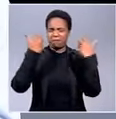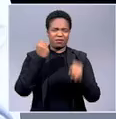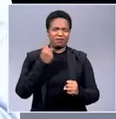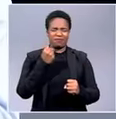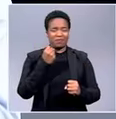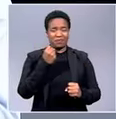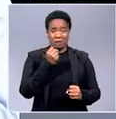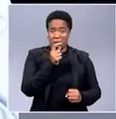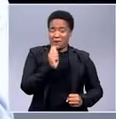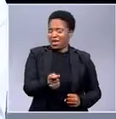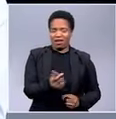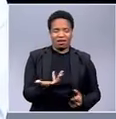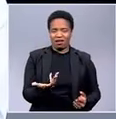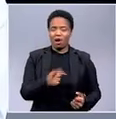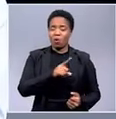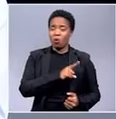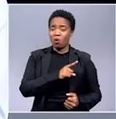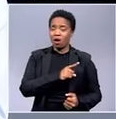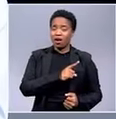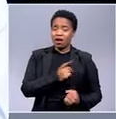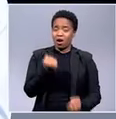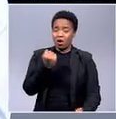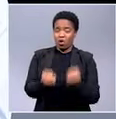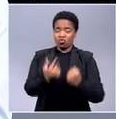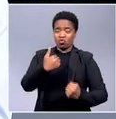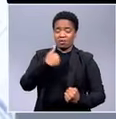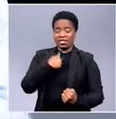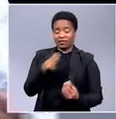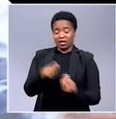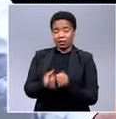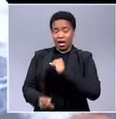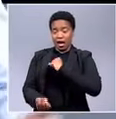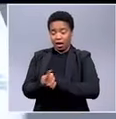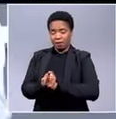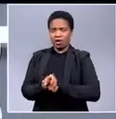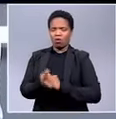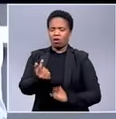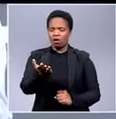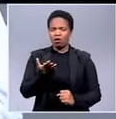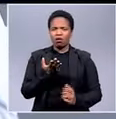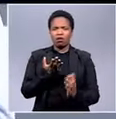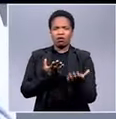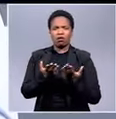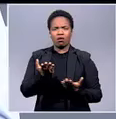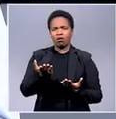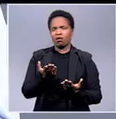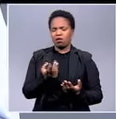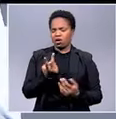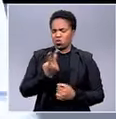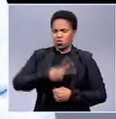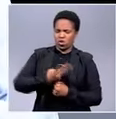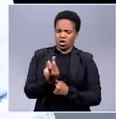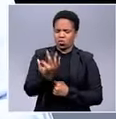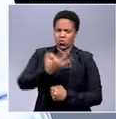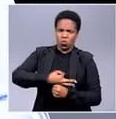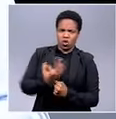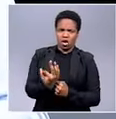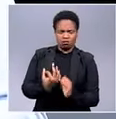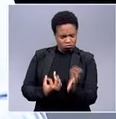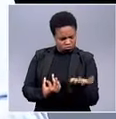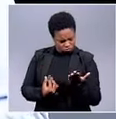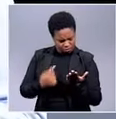difficult because the courts, you know, have only got so many days to respond to summonses. We've been getting summonses in over the last 2 days, 3 days.